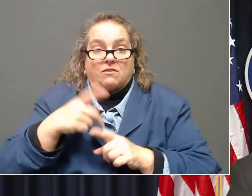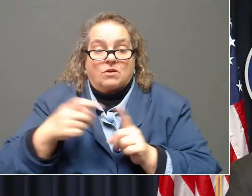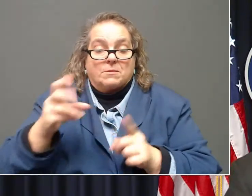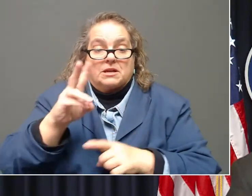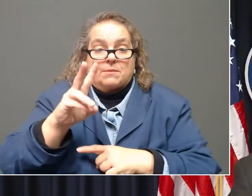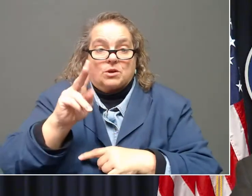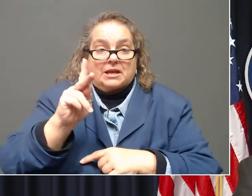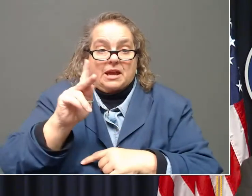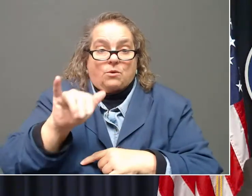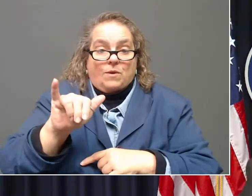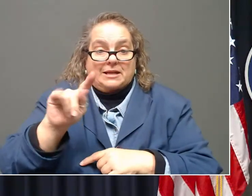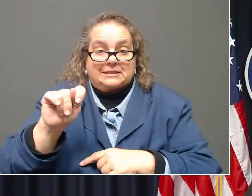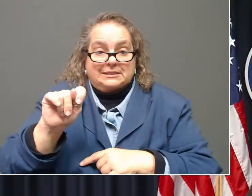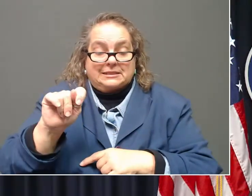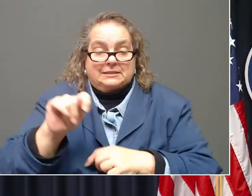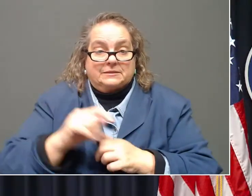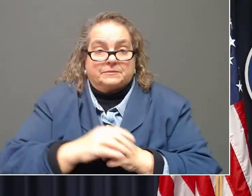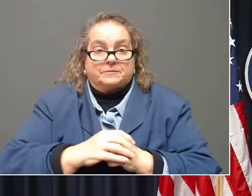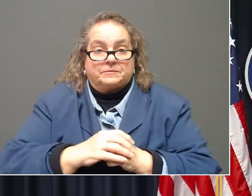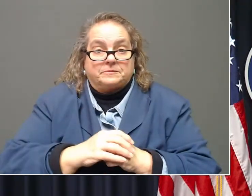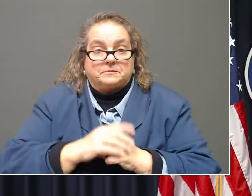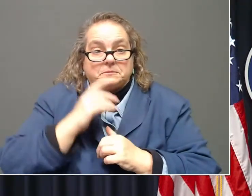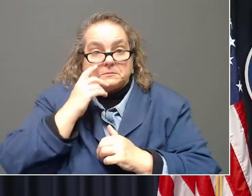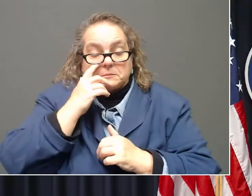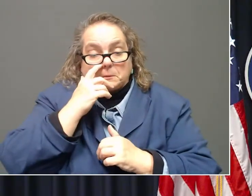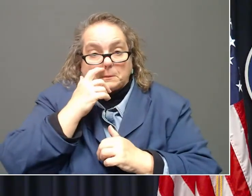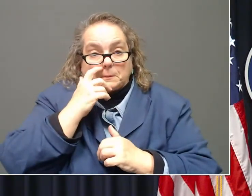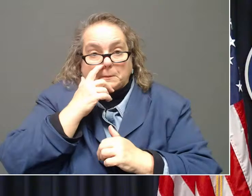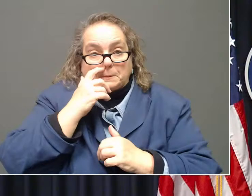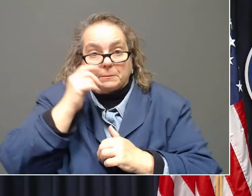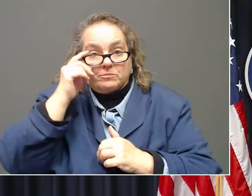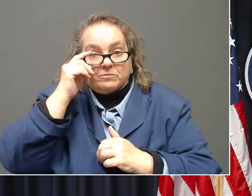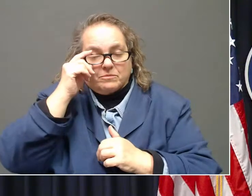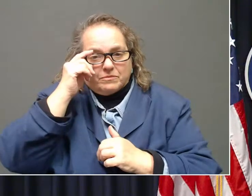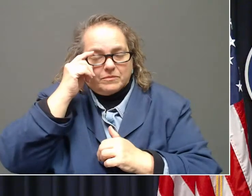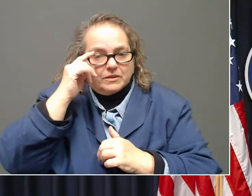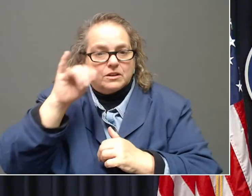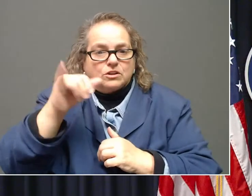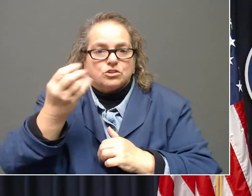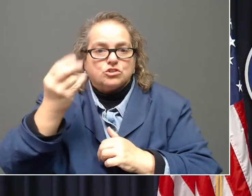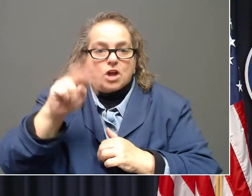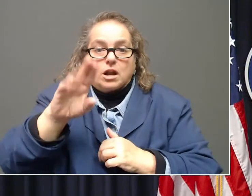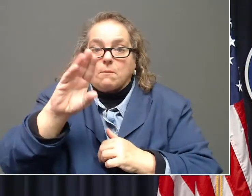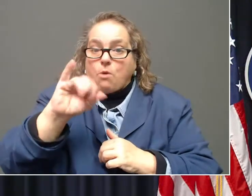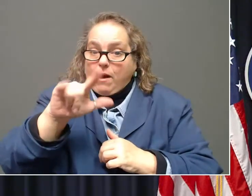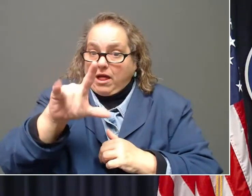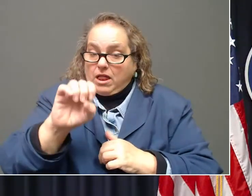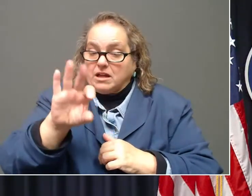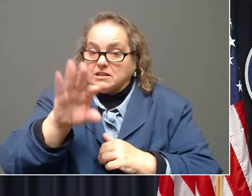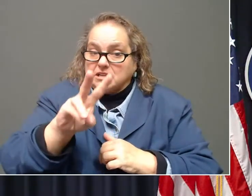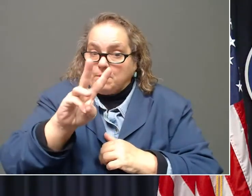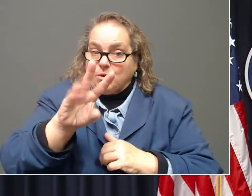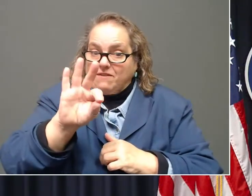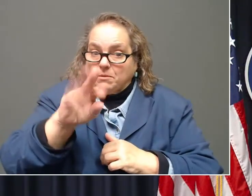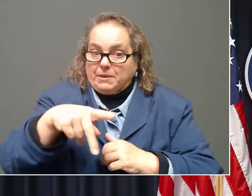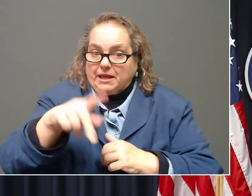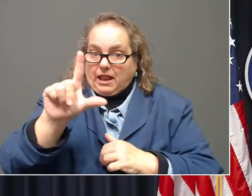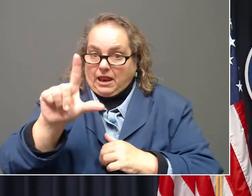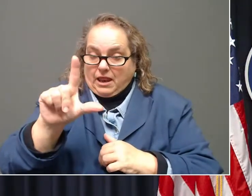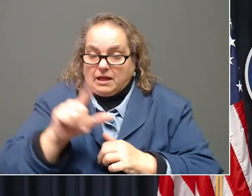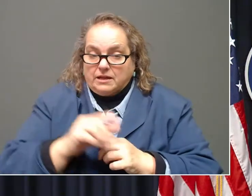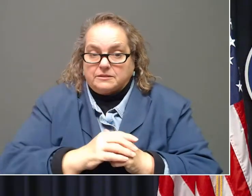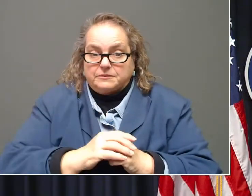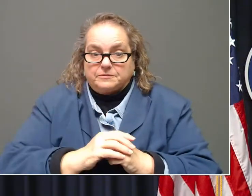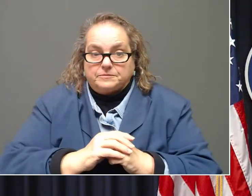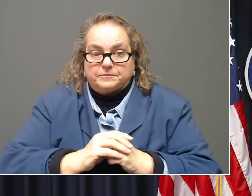But I think if we look back in time, we'd see this happening in other counties at different times. So I don't think it's cause